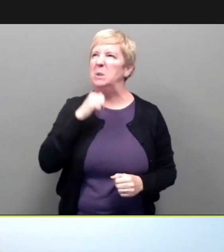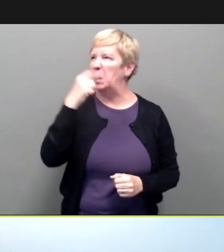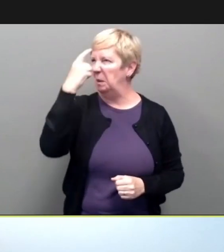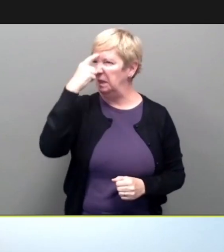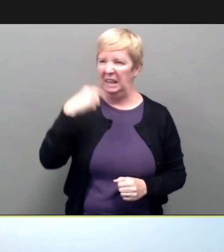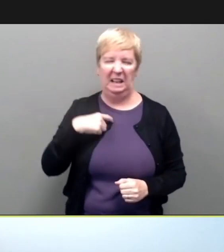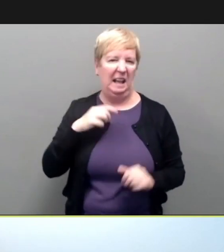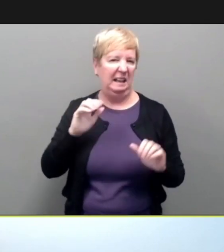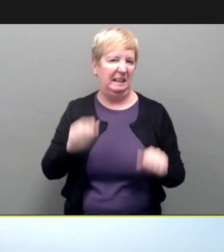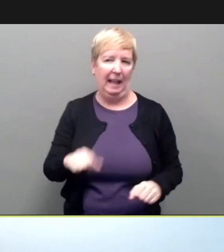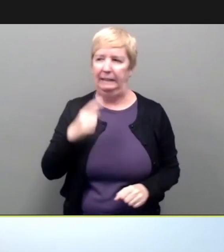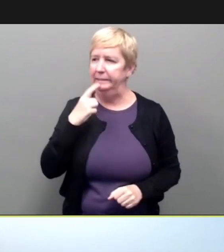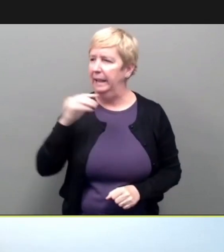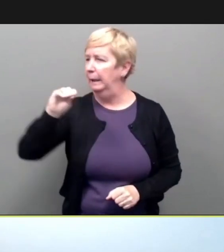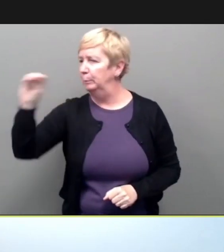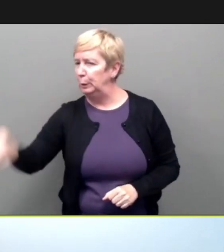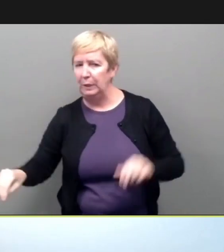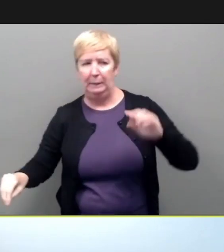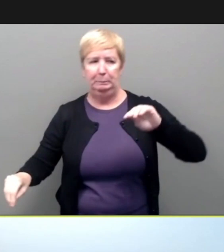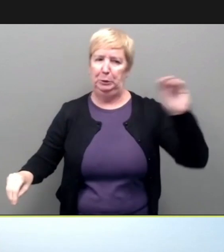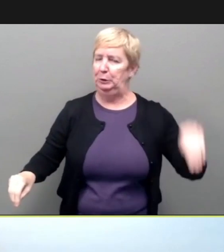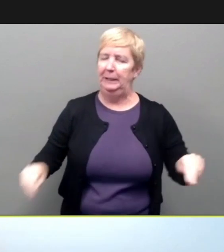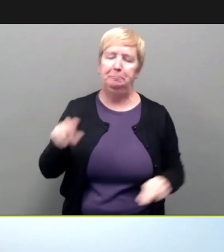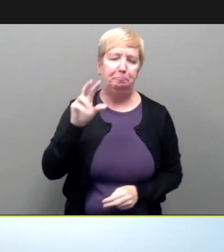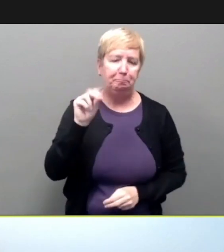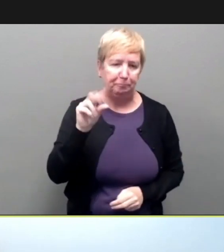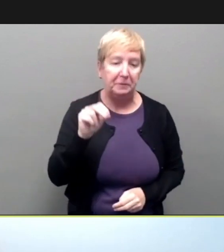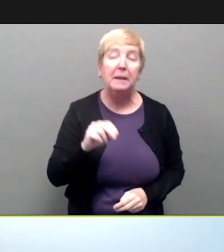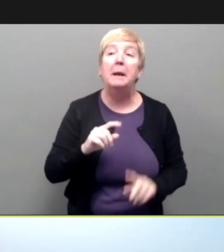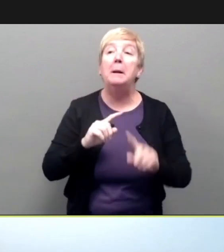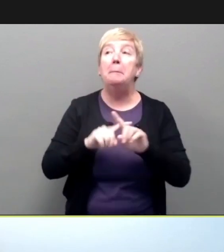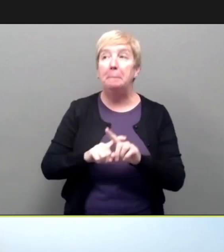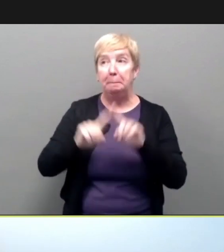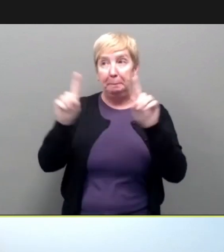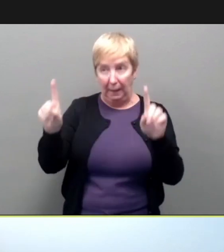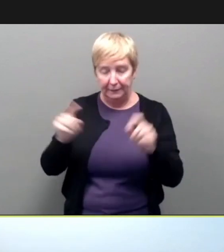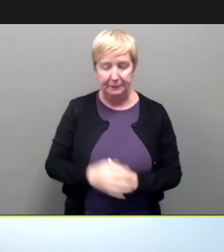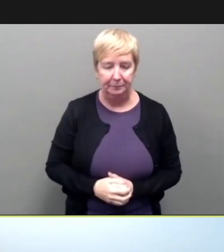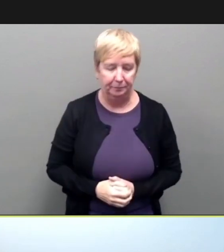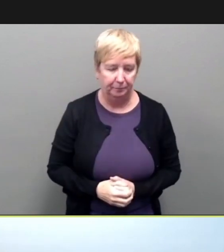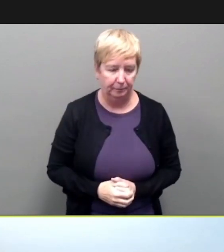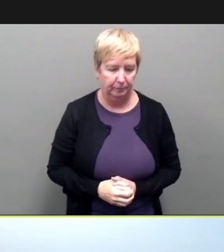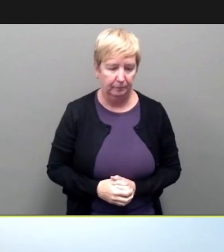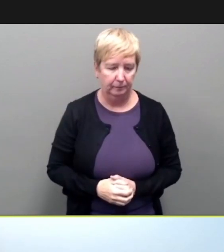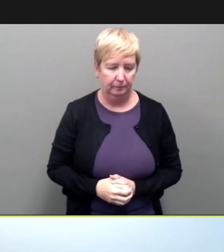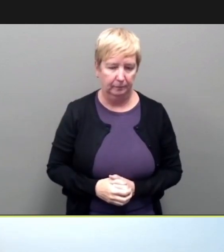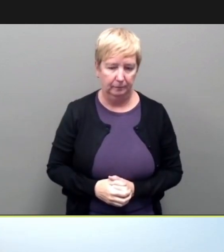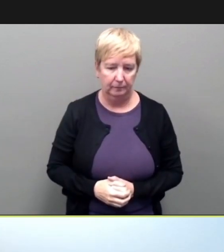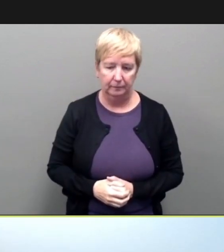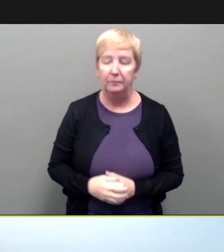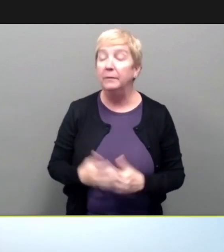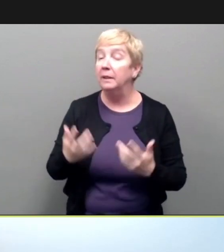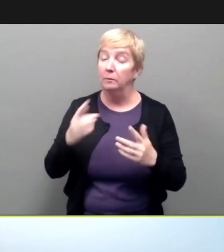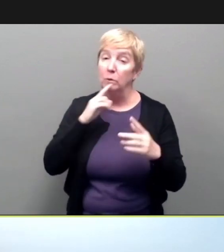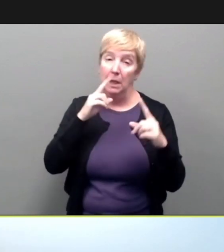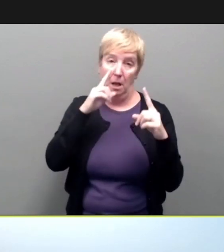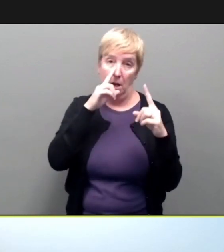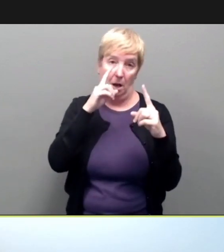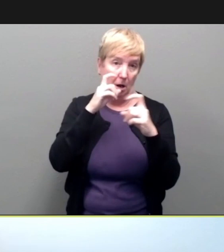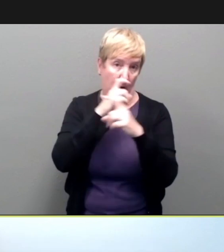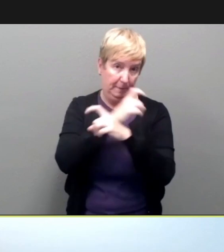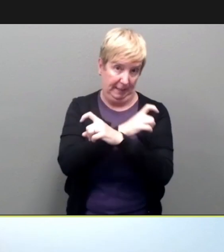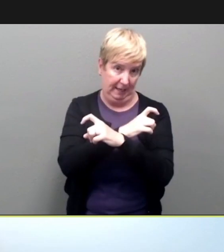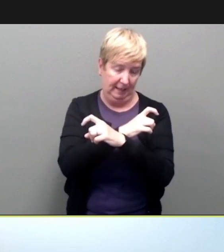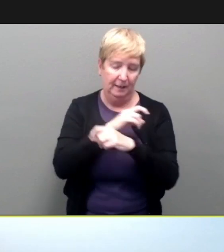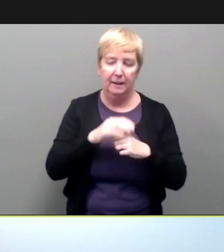it for you. And I'll tell you, it's very complicated to